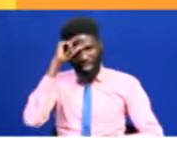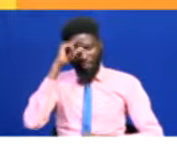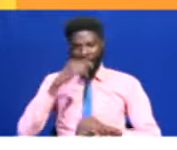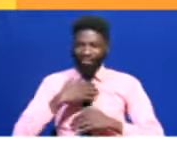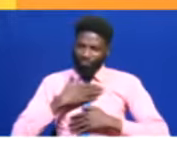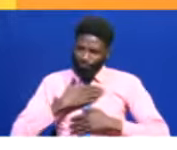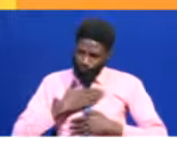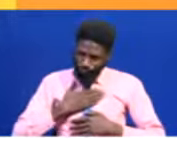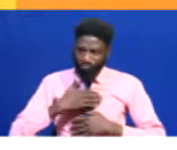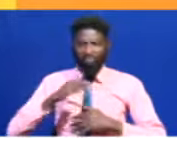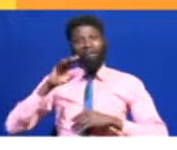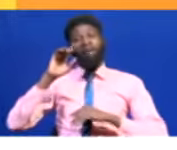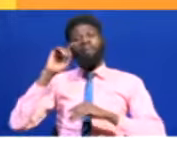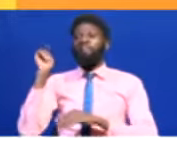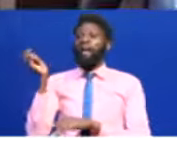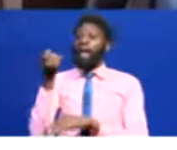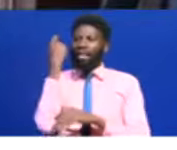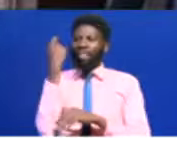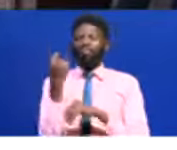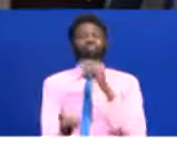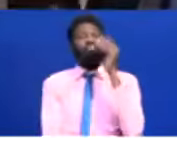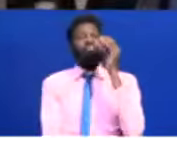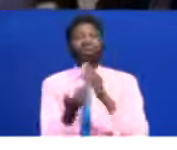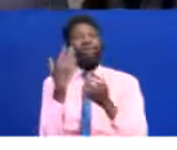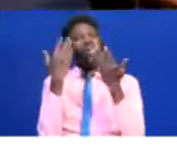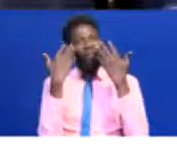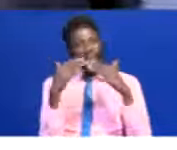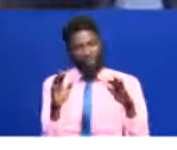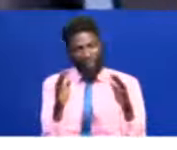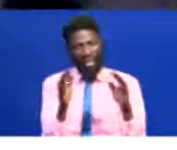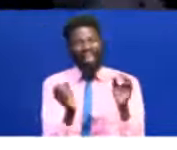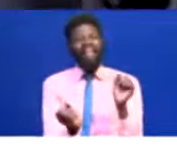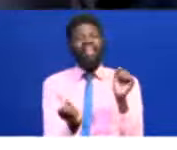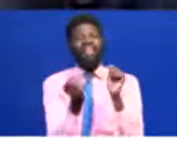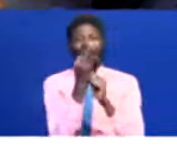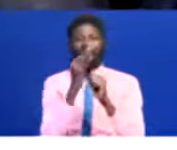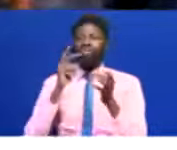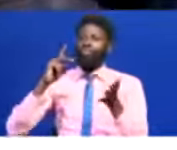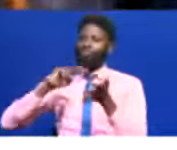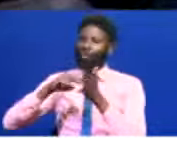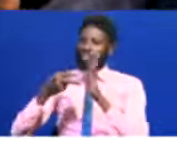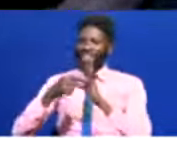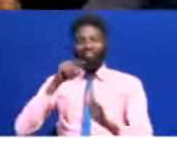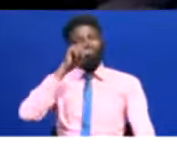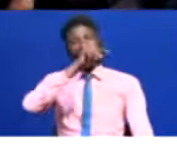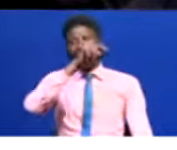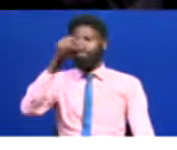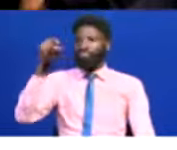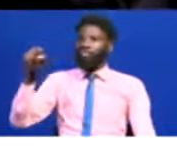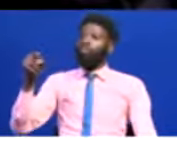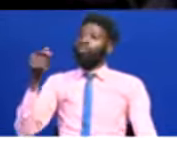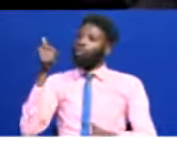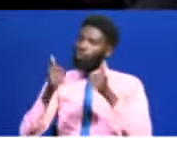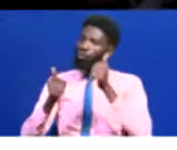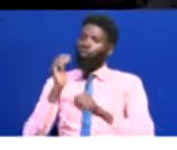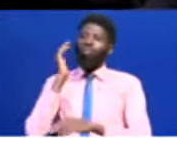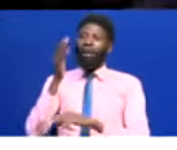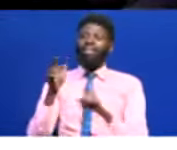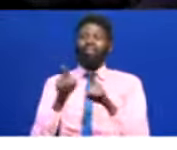President has launched 13 projects which will give close